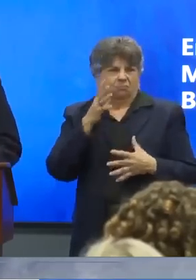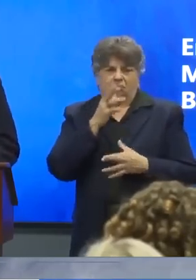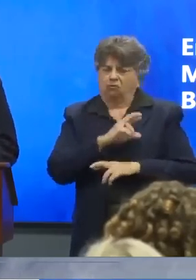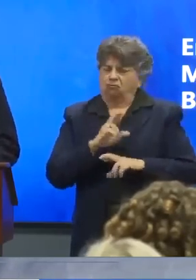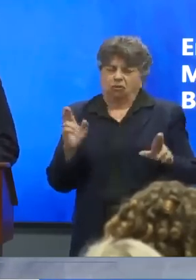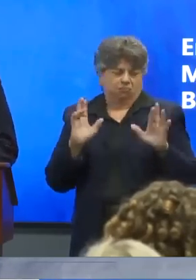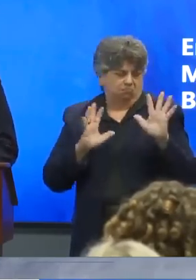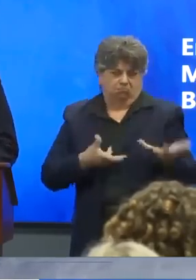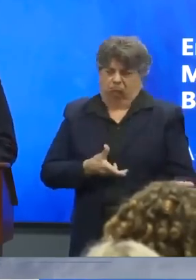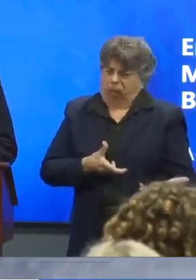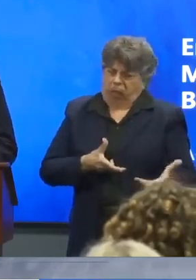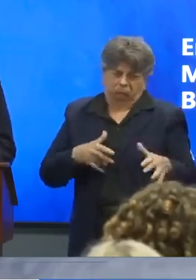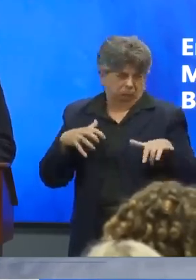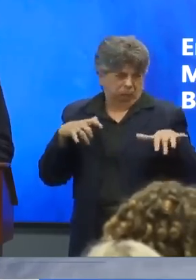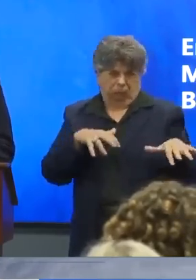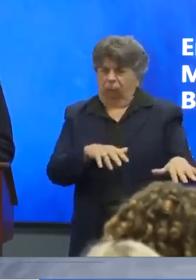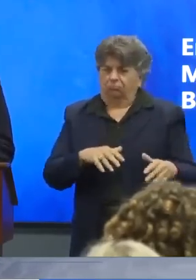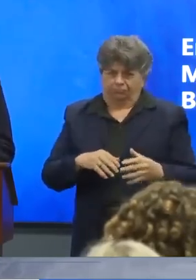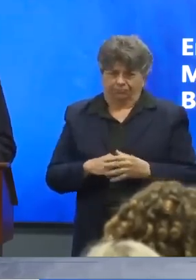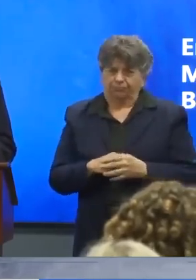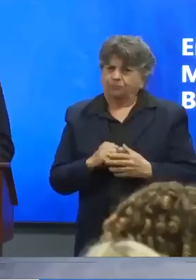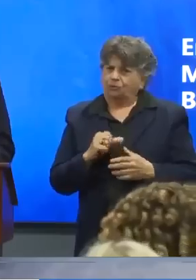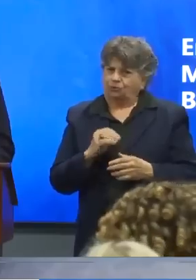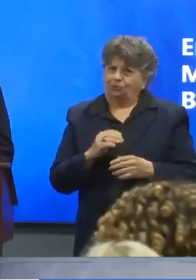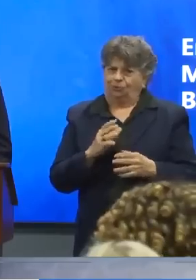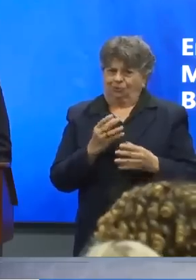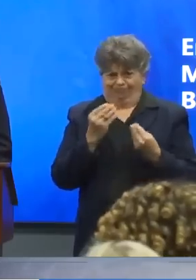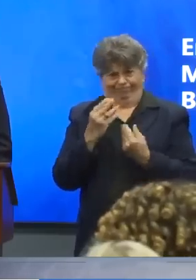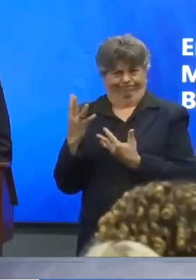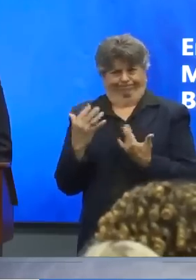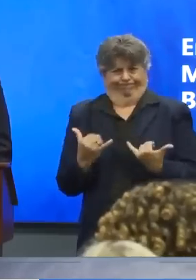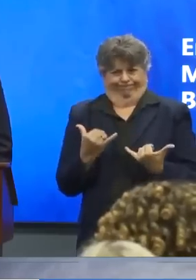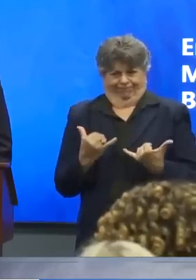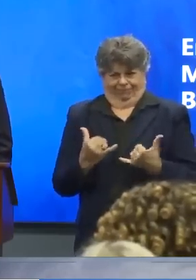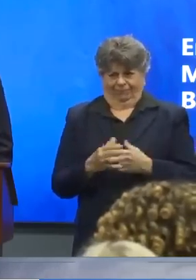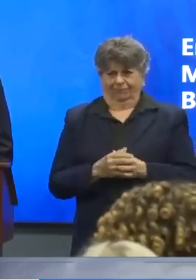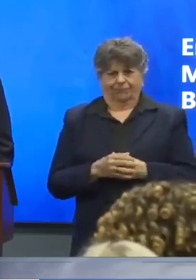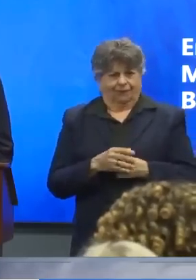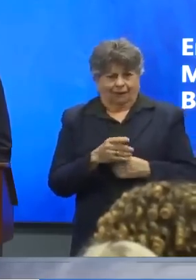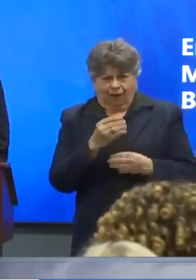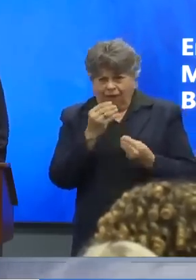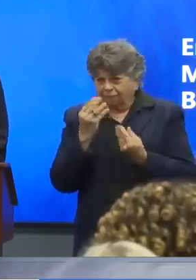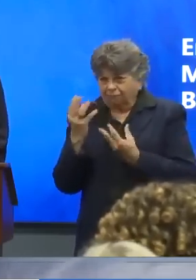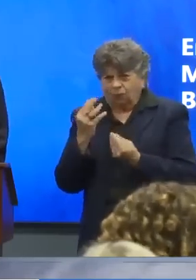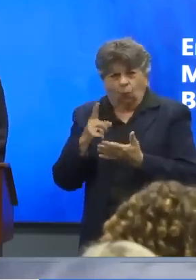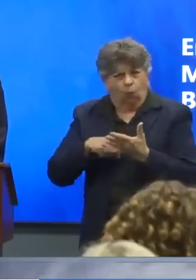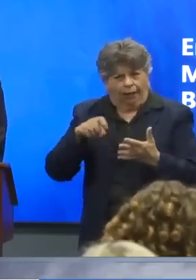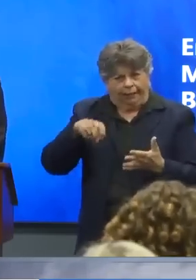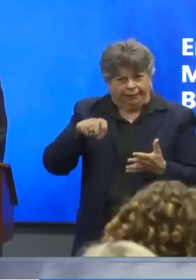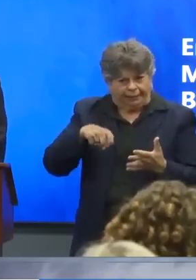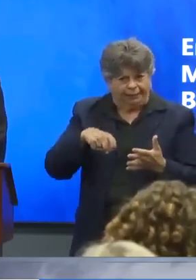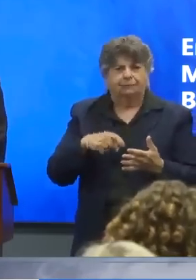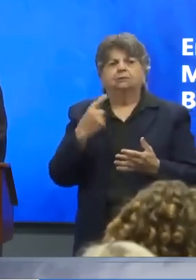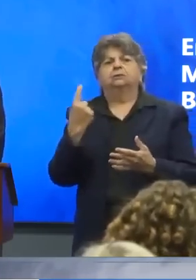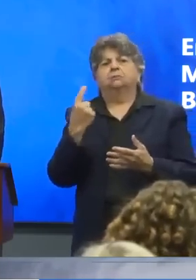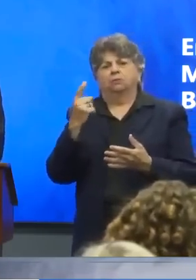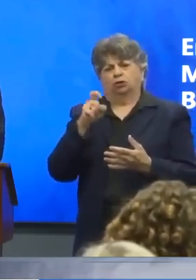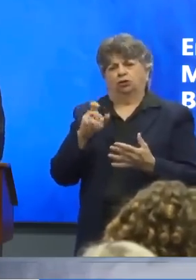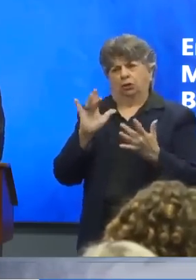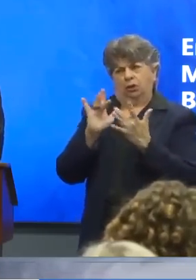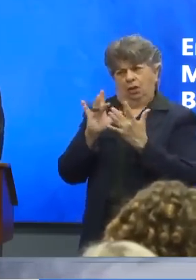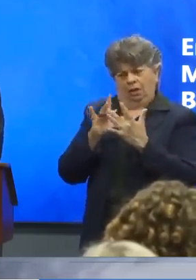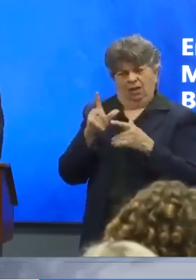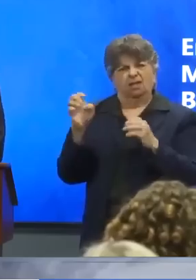on the road and doing that. So see what you need. If you need anything, contact the Florida Division of Emergency Management as soon